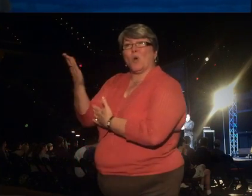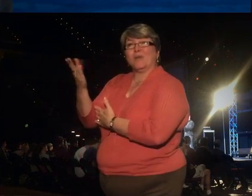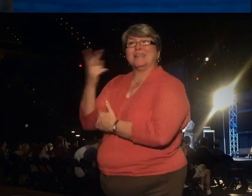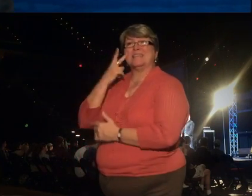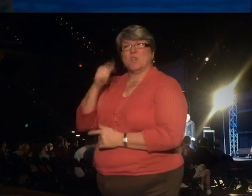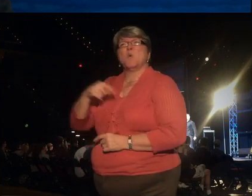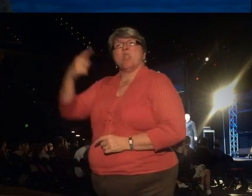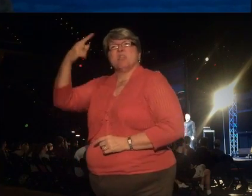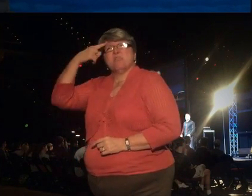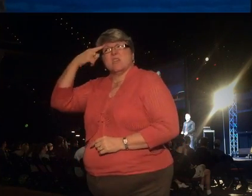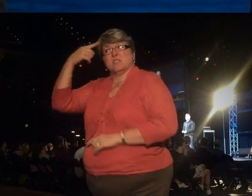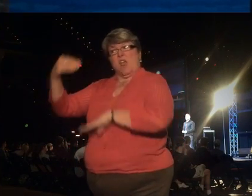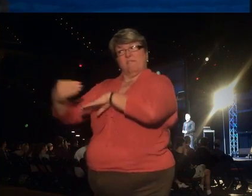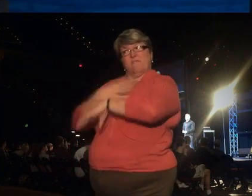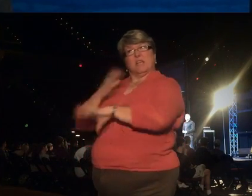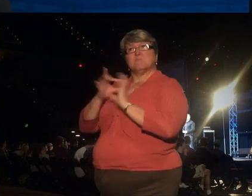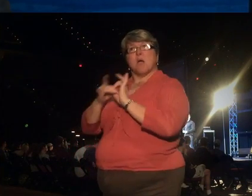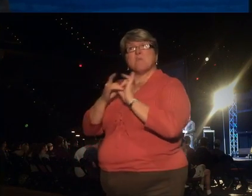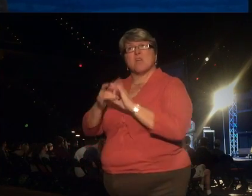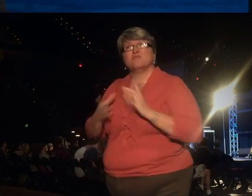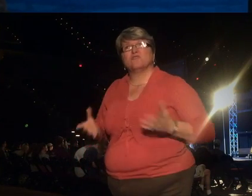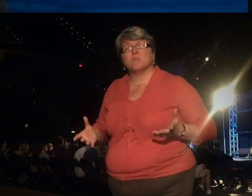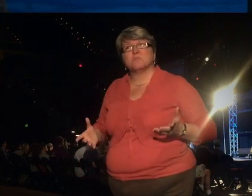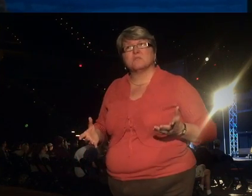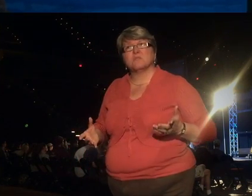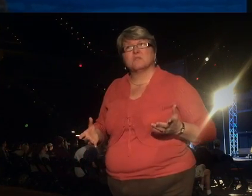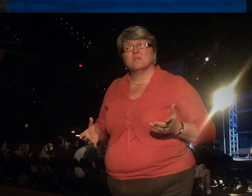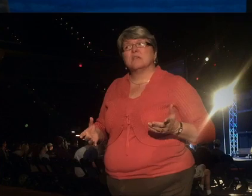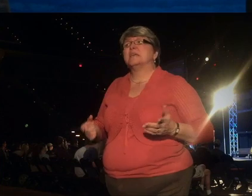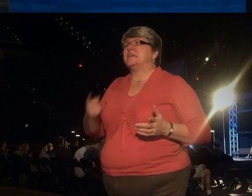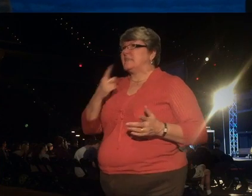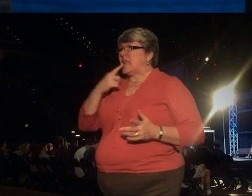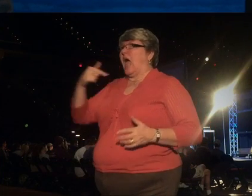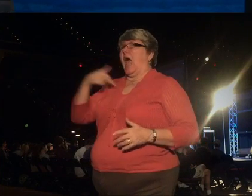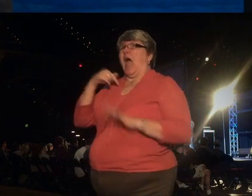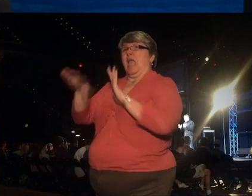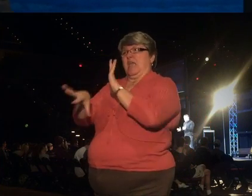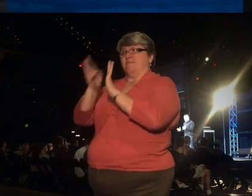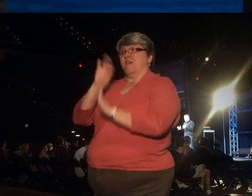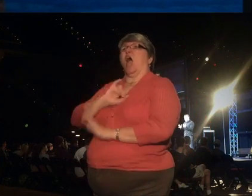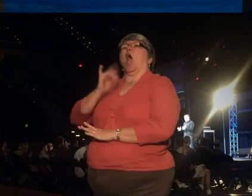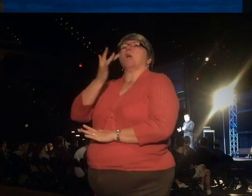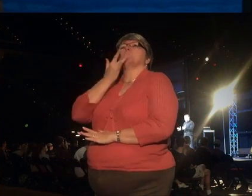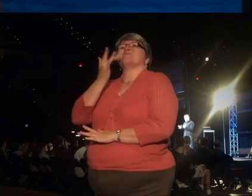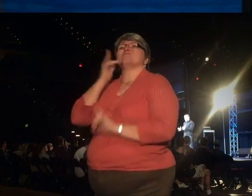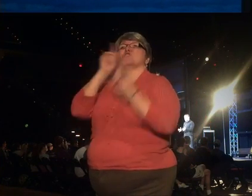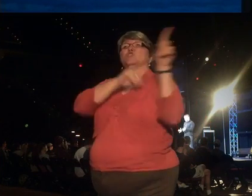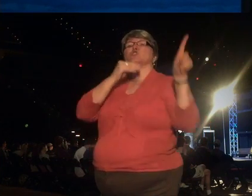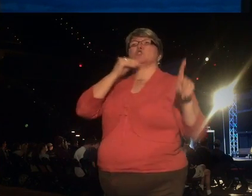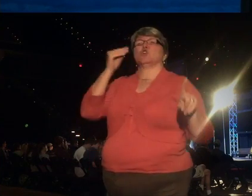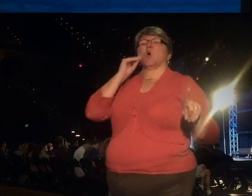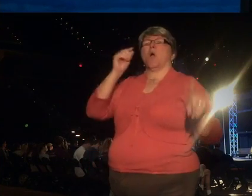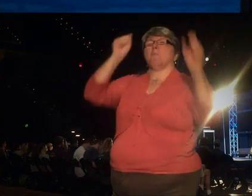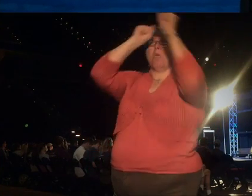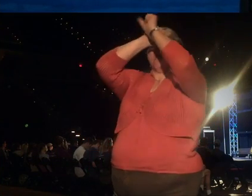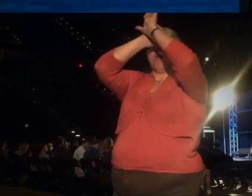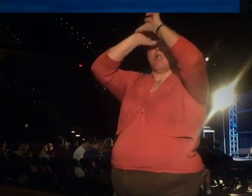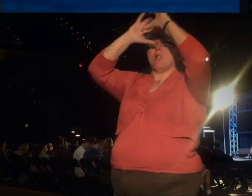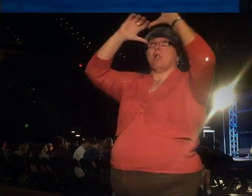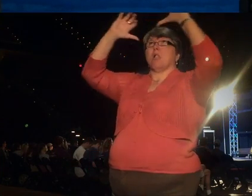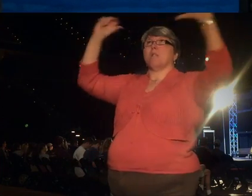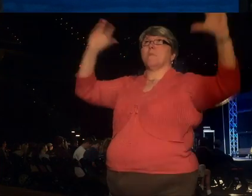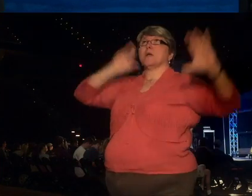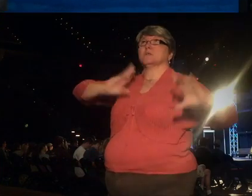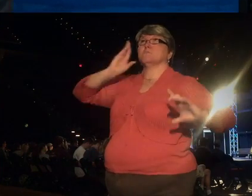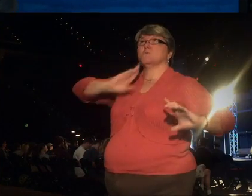says, you think this hasn't affected my relationships? He said, I have found that I would rather go home and fantasize about